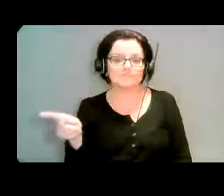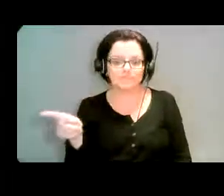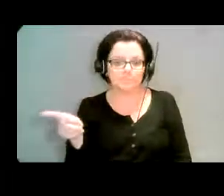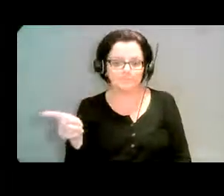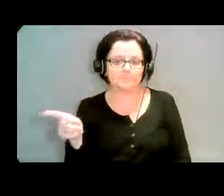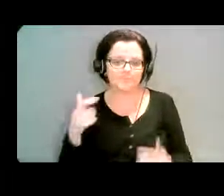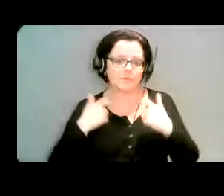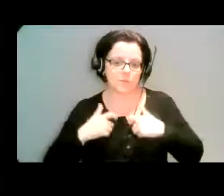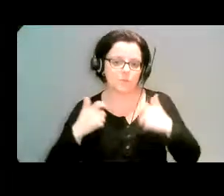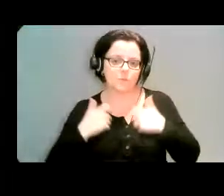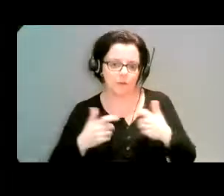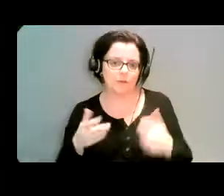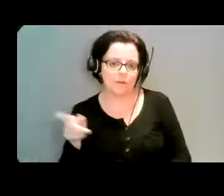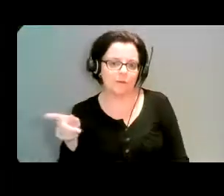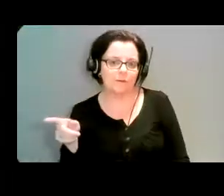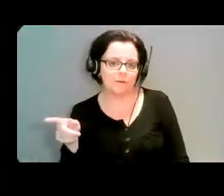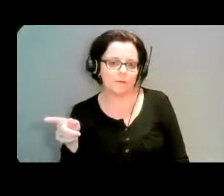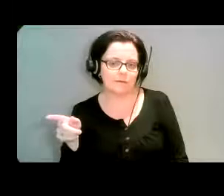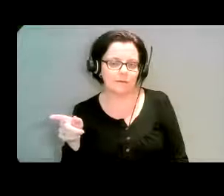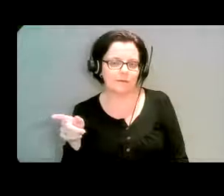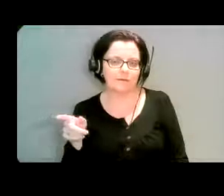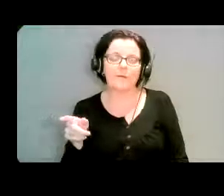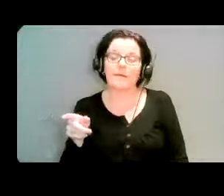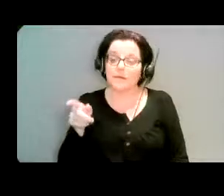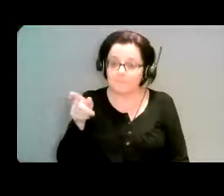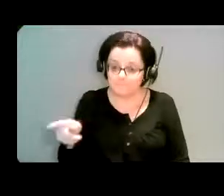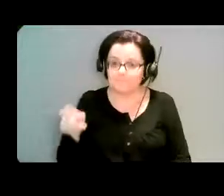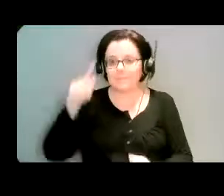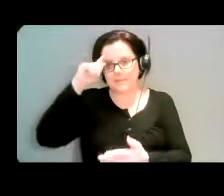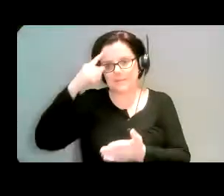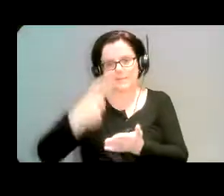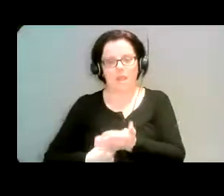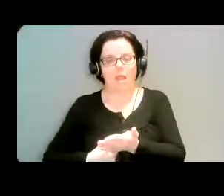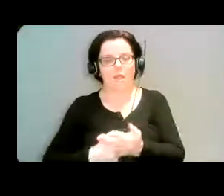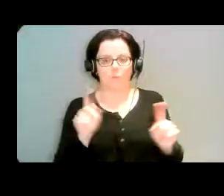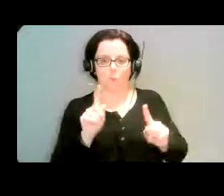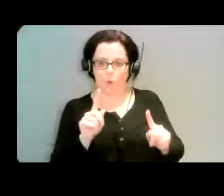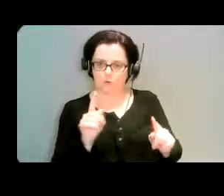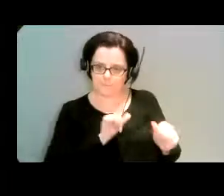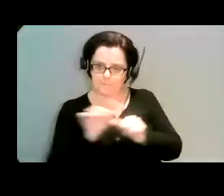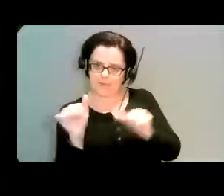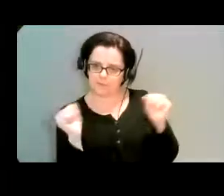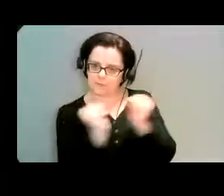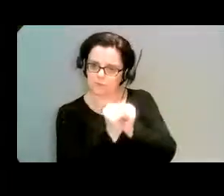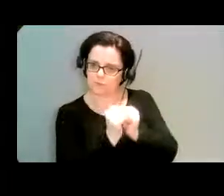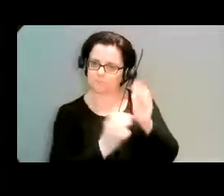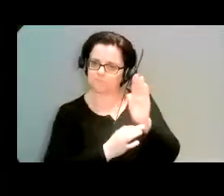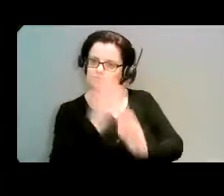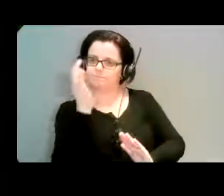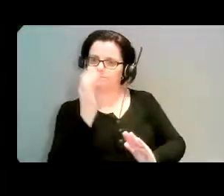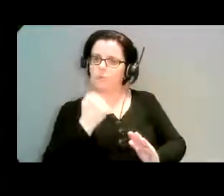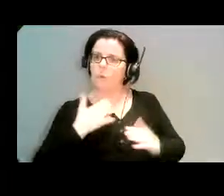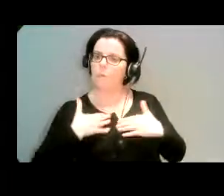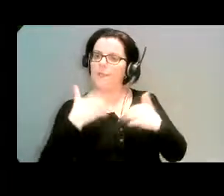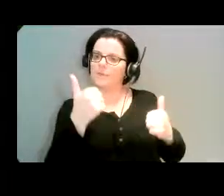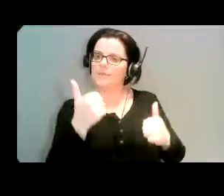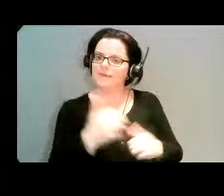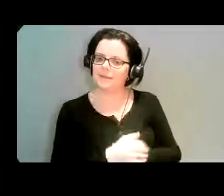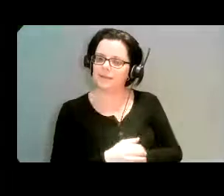to meet your needs, and they decide what will promote your well-being. So as long as they can explain their